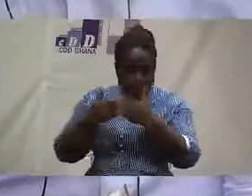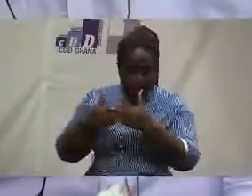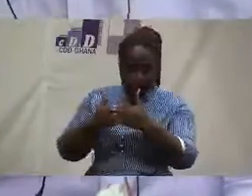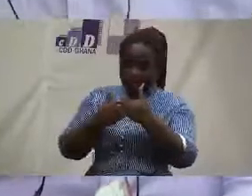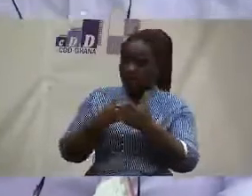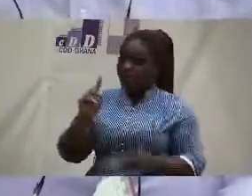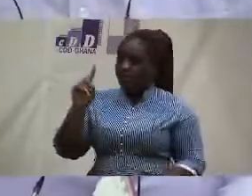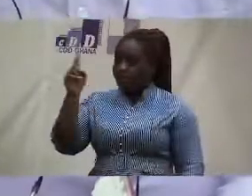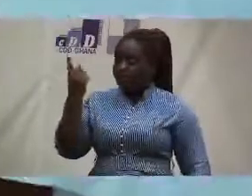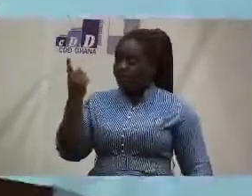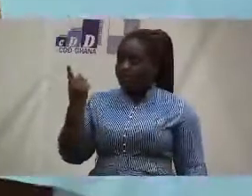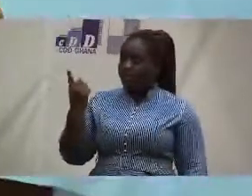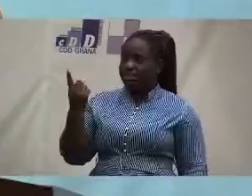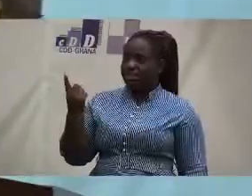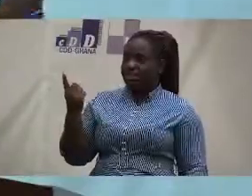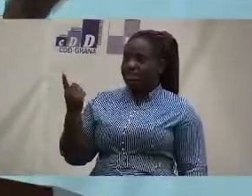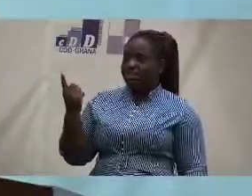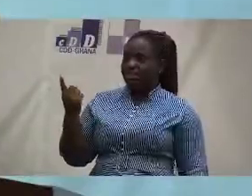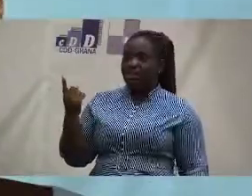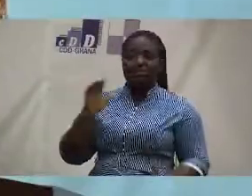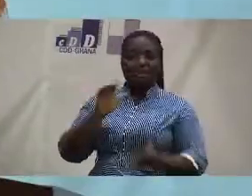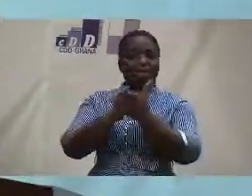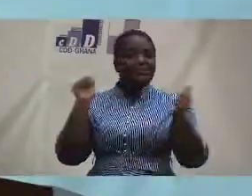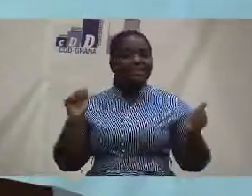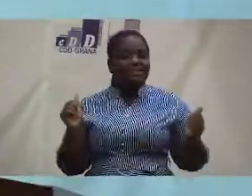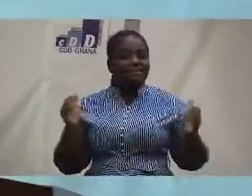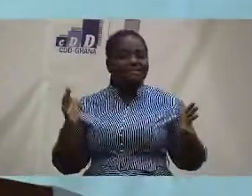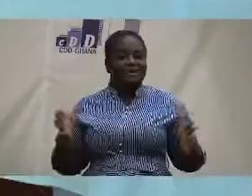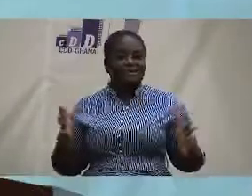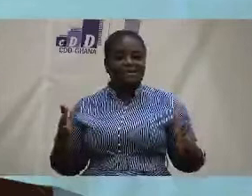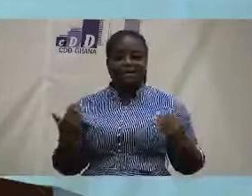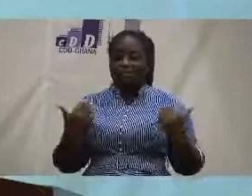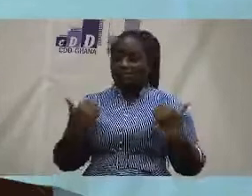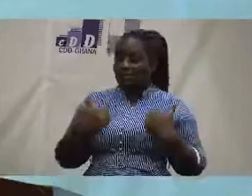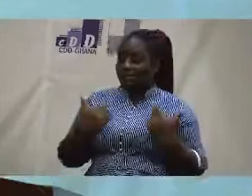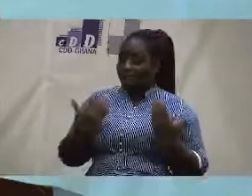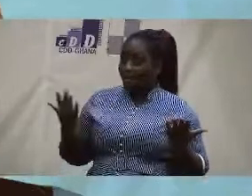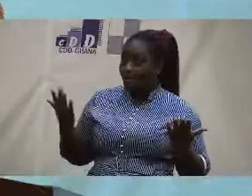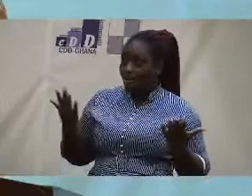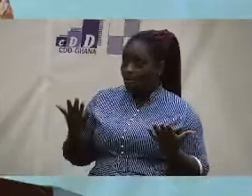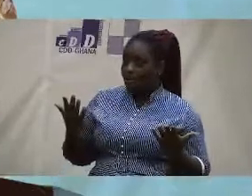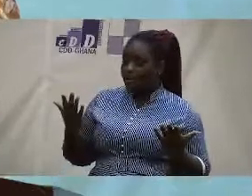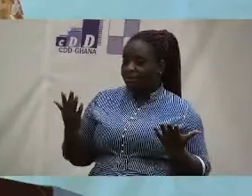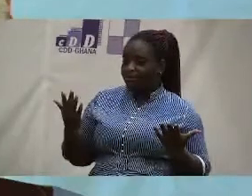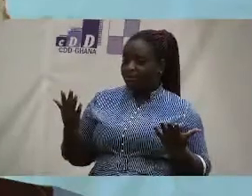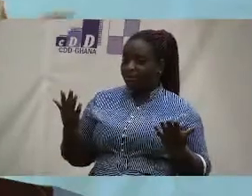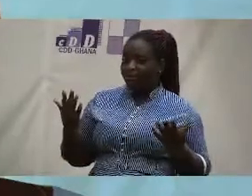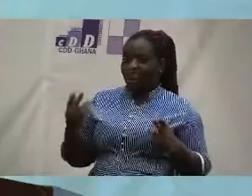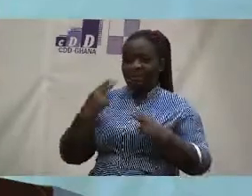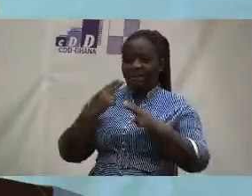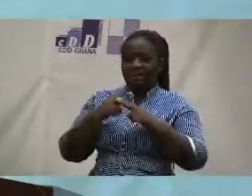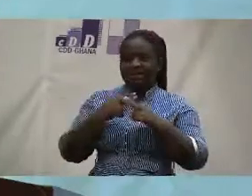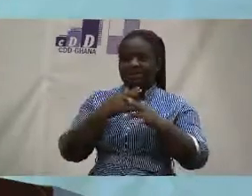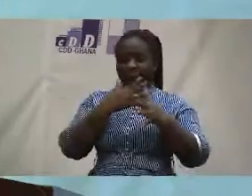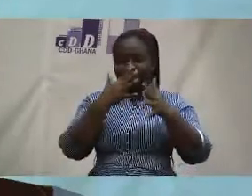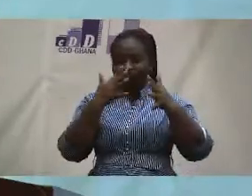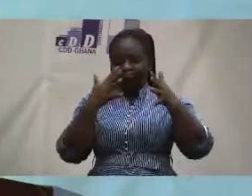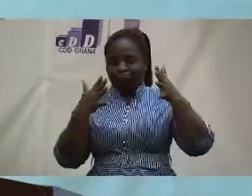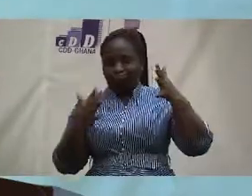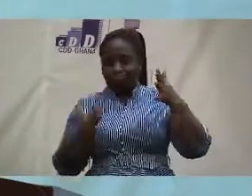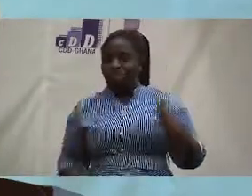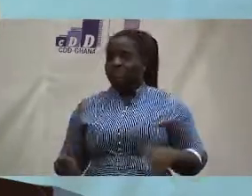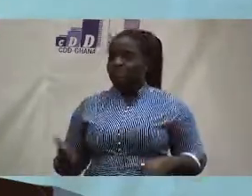to the first case, the categories of believers that we have in all the Jima Boadis, Professor Karikari and